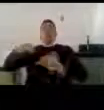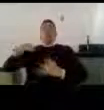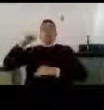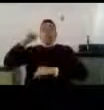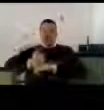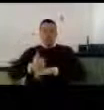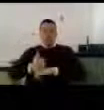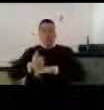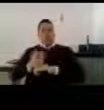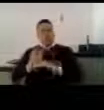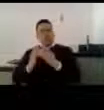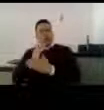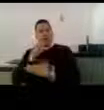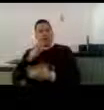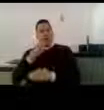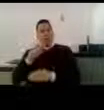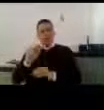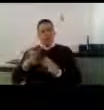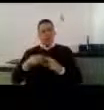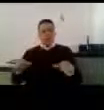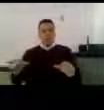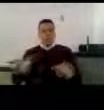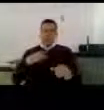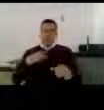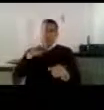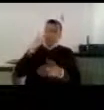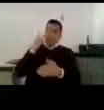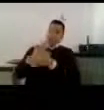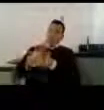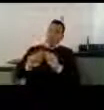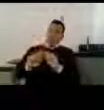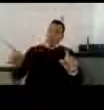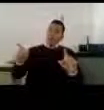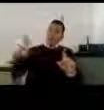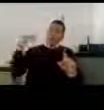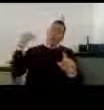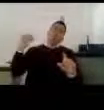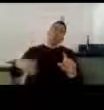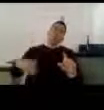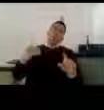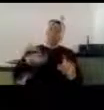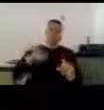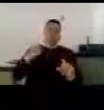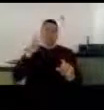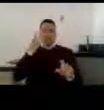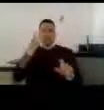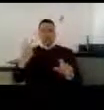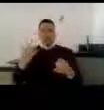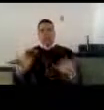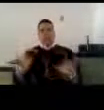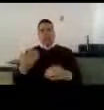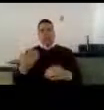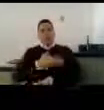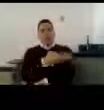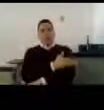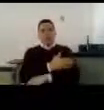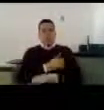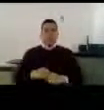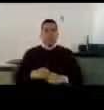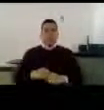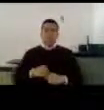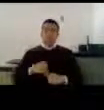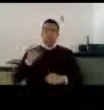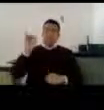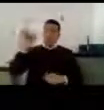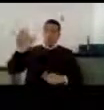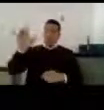young child struggling, what I think is, I'm so happy that it's different today. Once upon a time, that child would